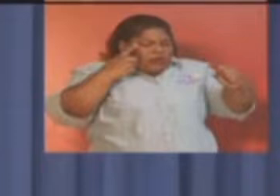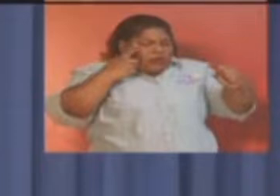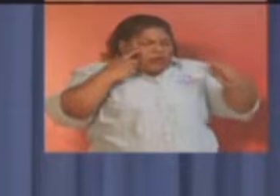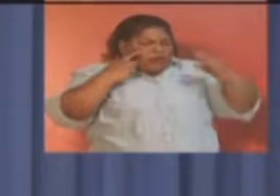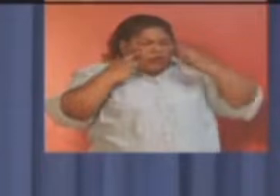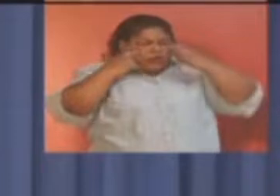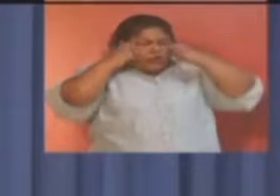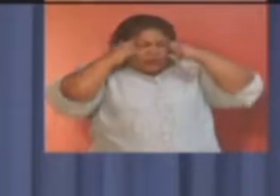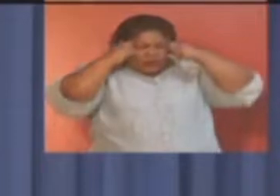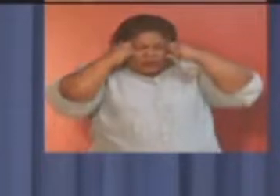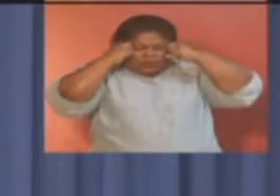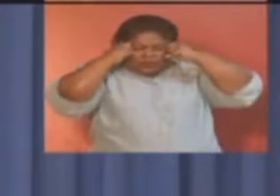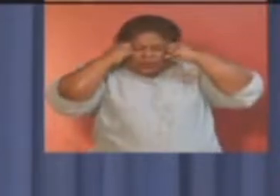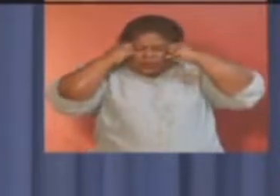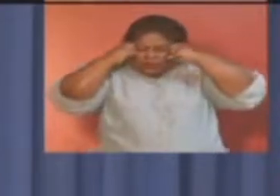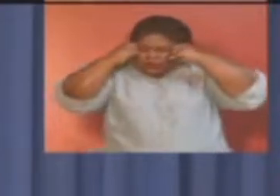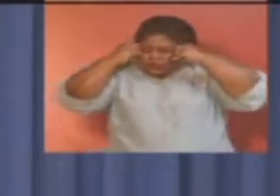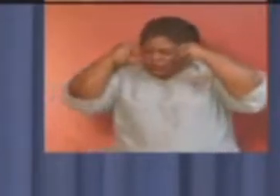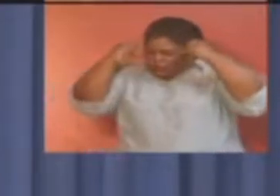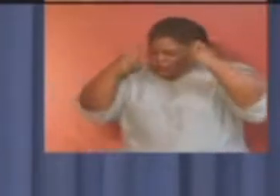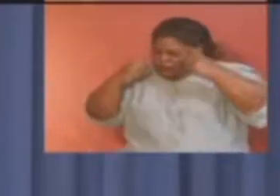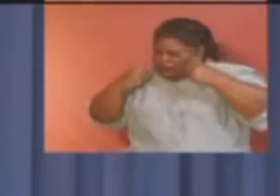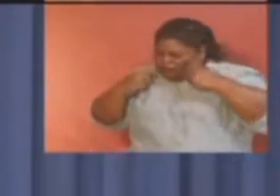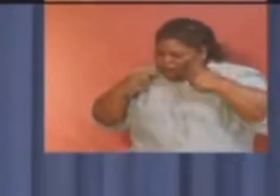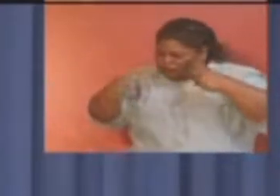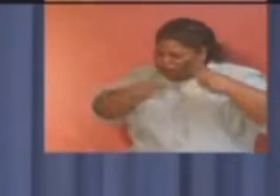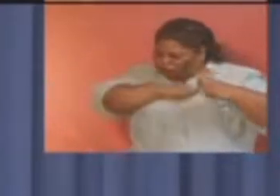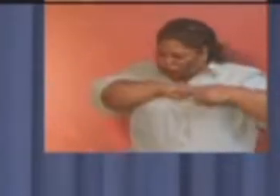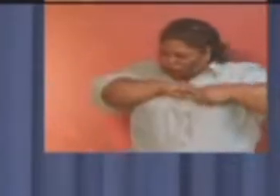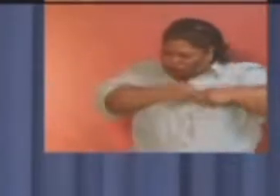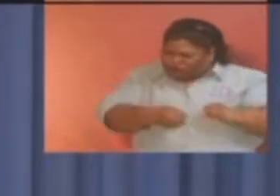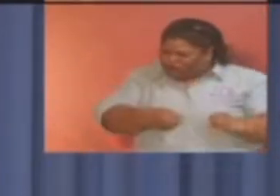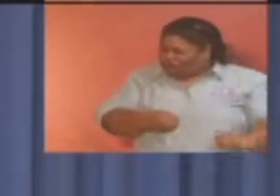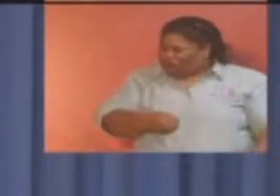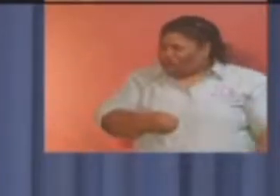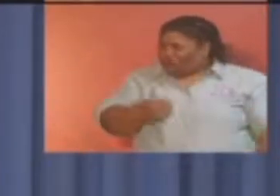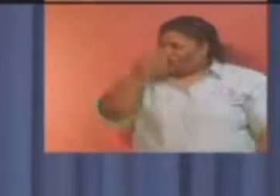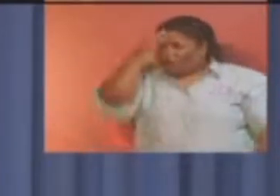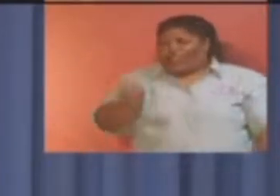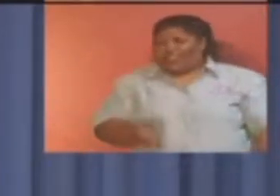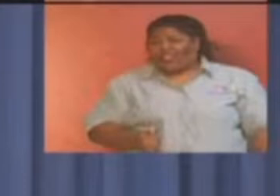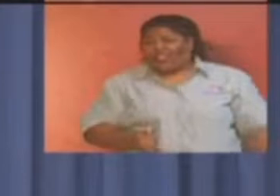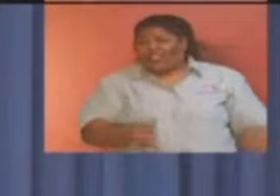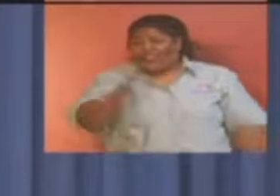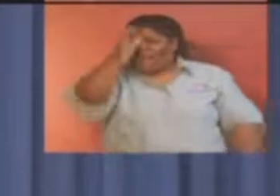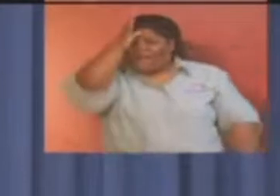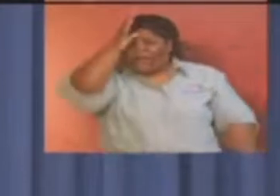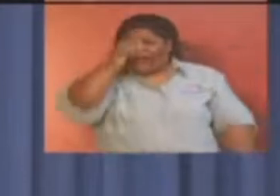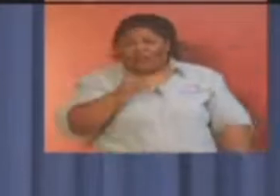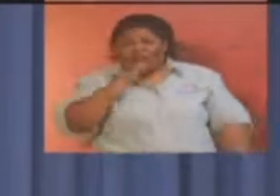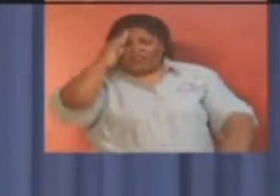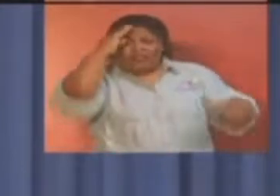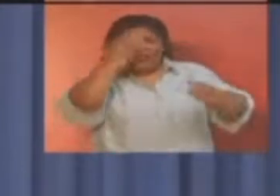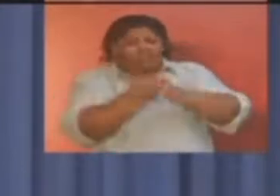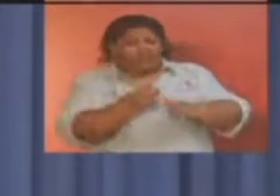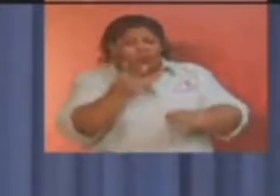where father and son in the same household within